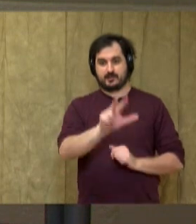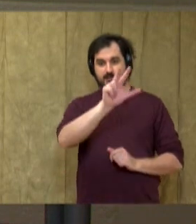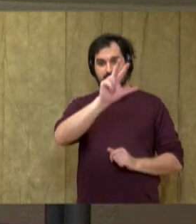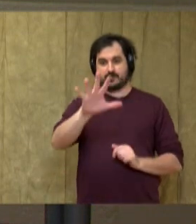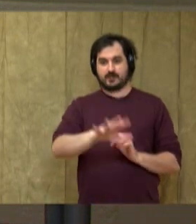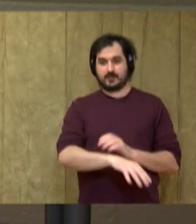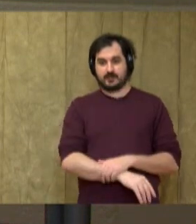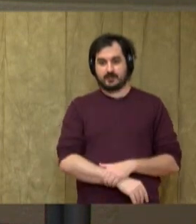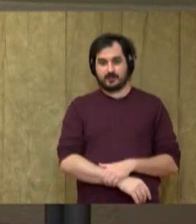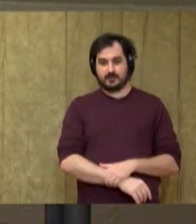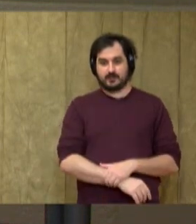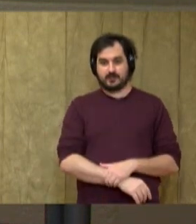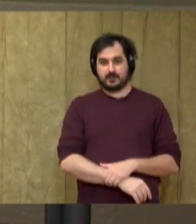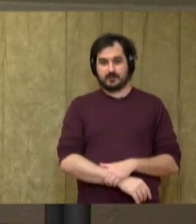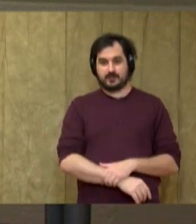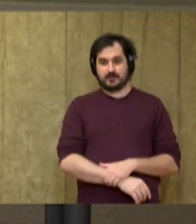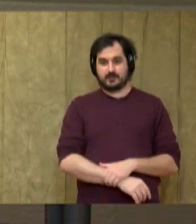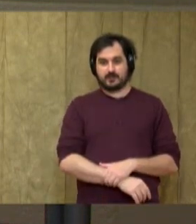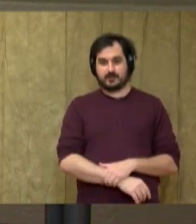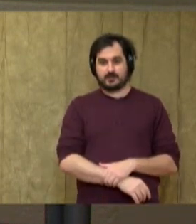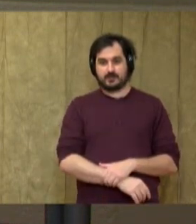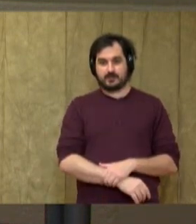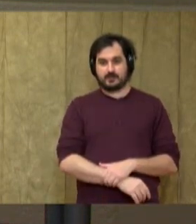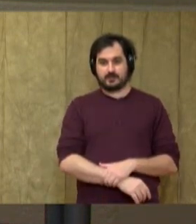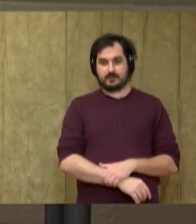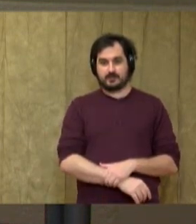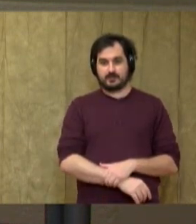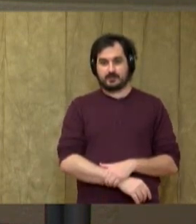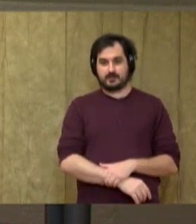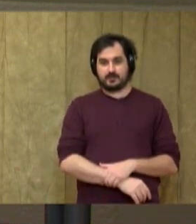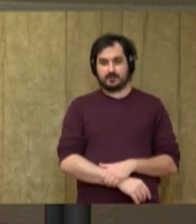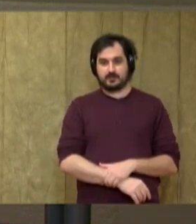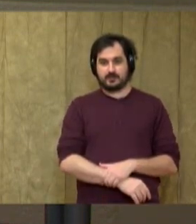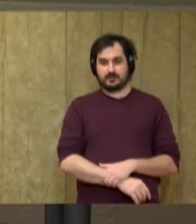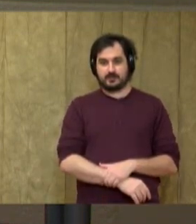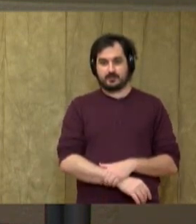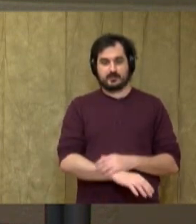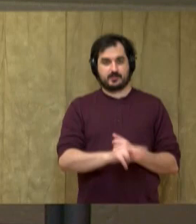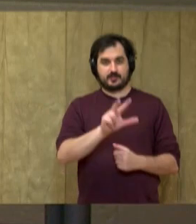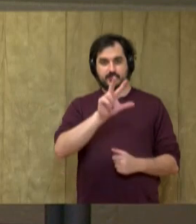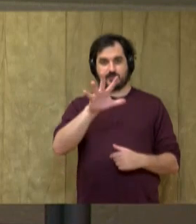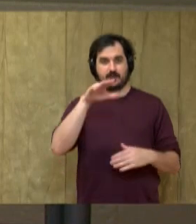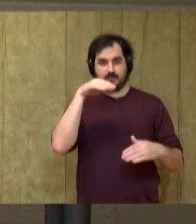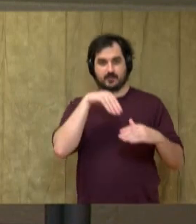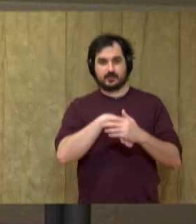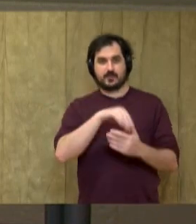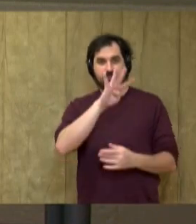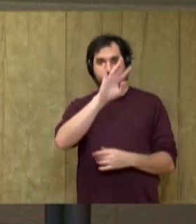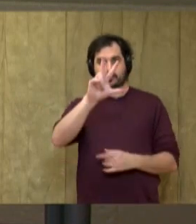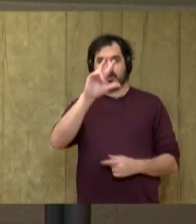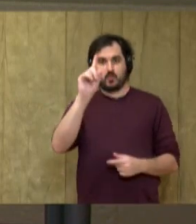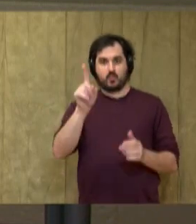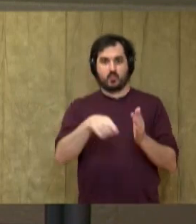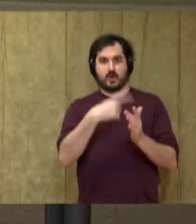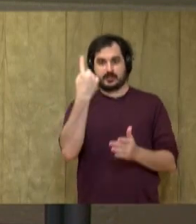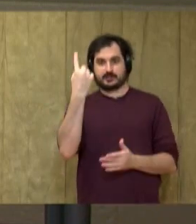35, 43. Well, I can only put 35 into 43 once.